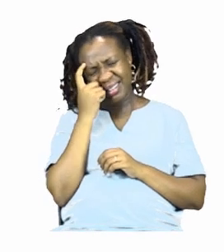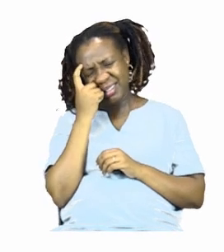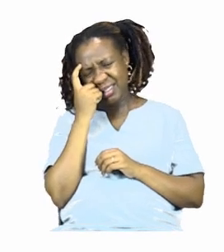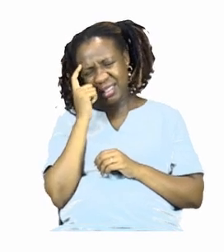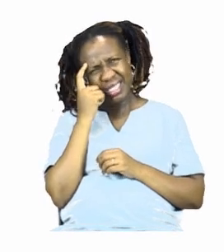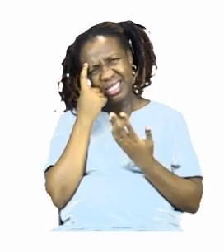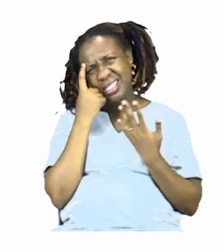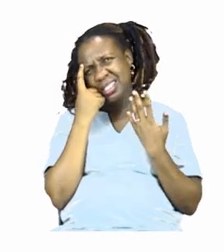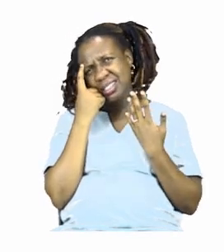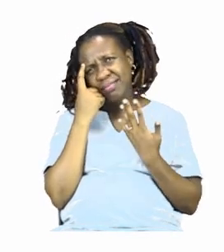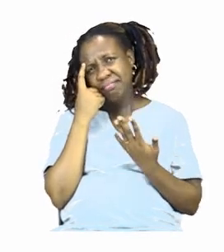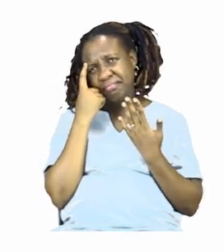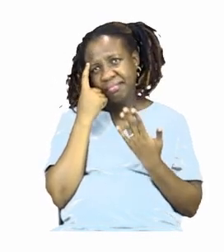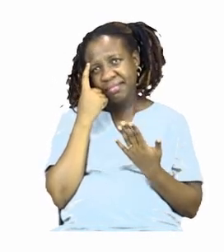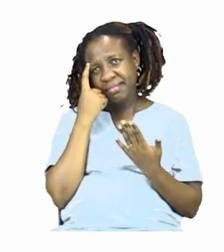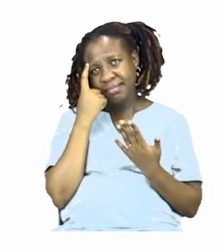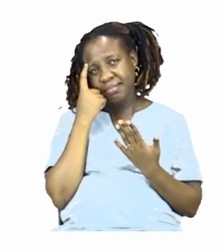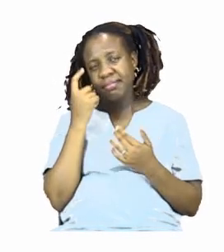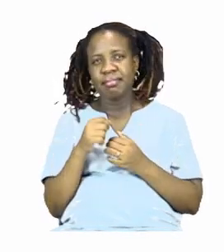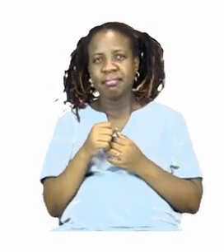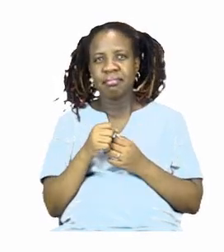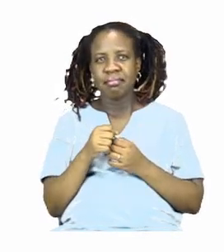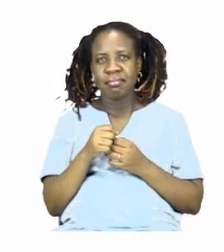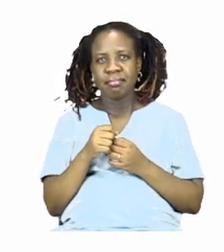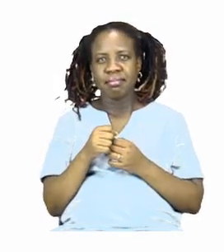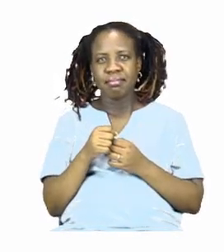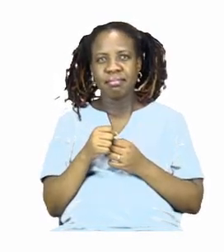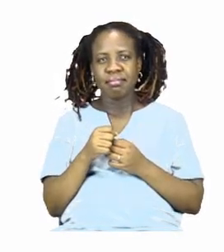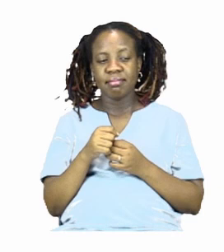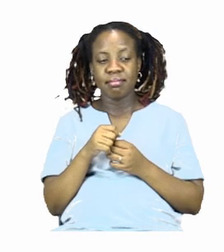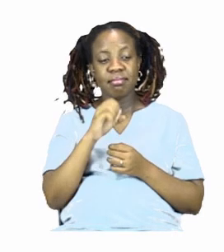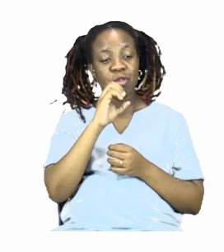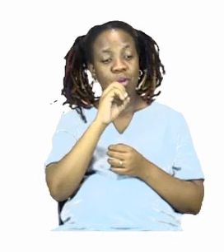be? Maybe you say it's